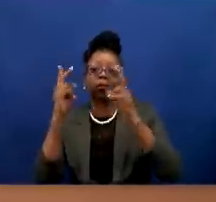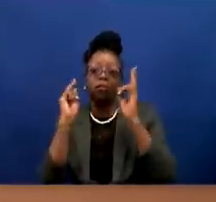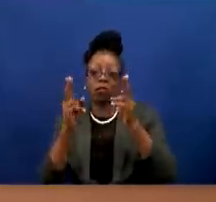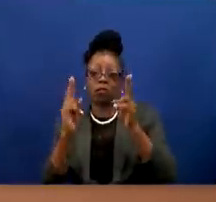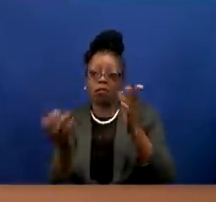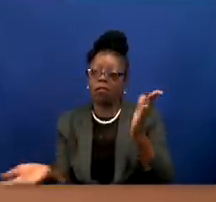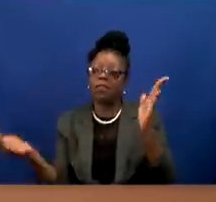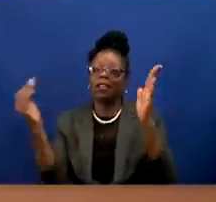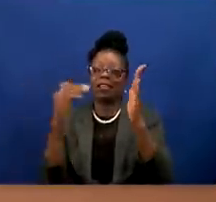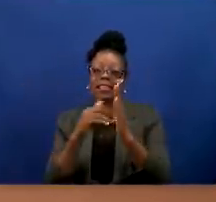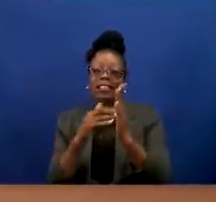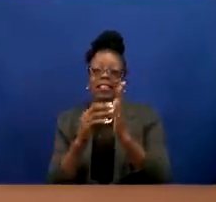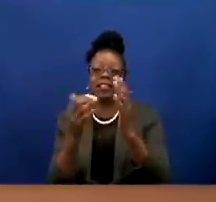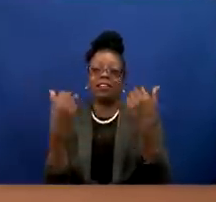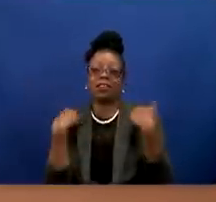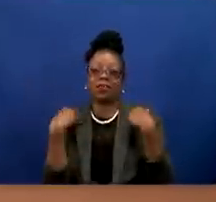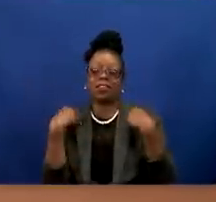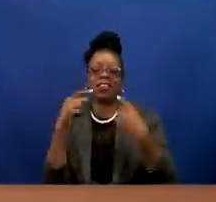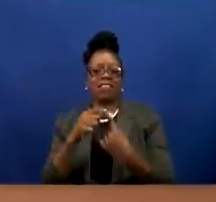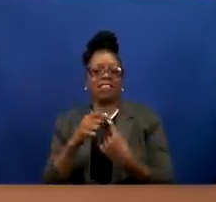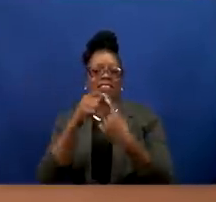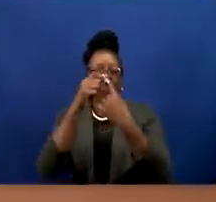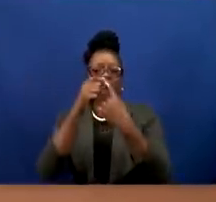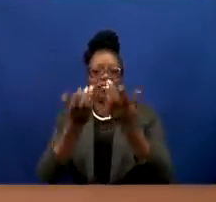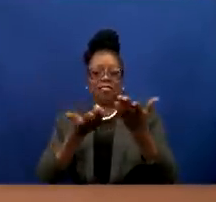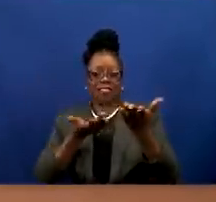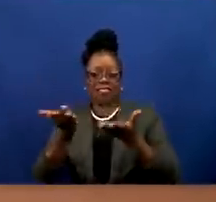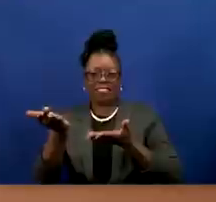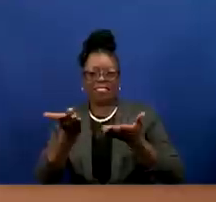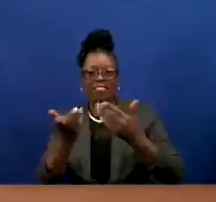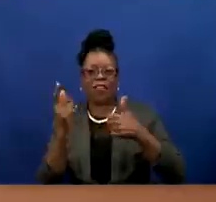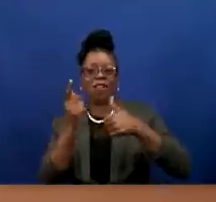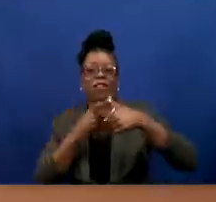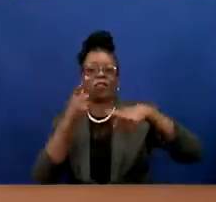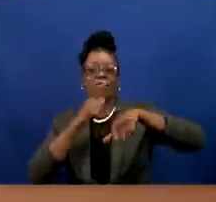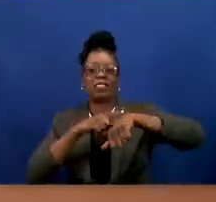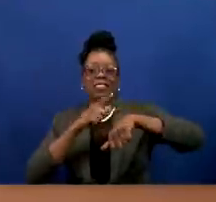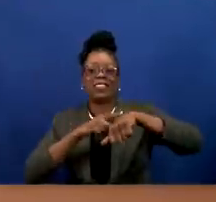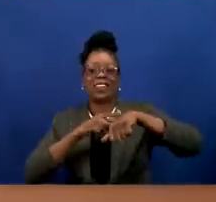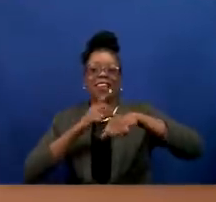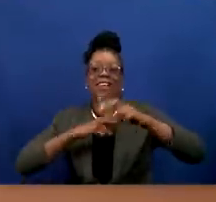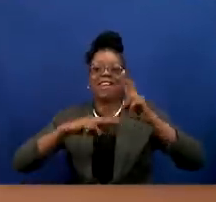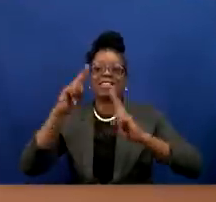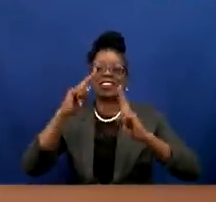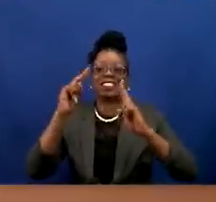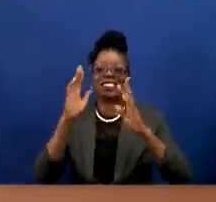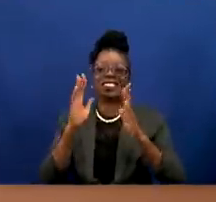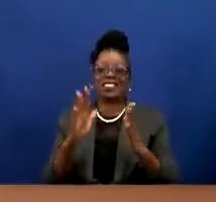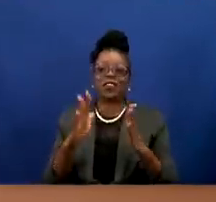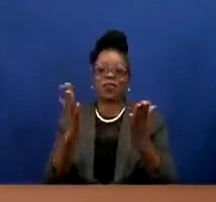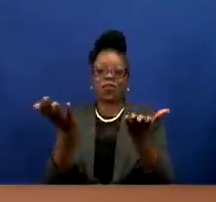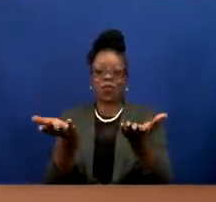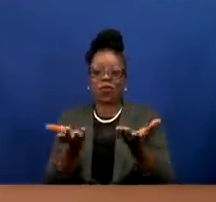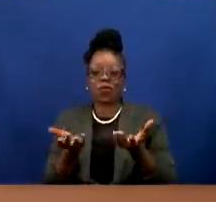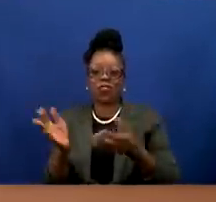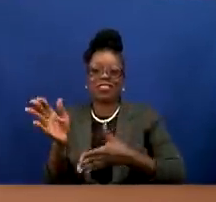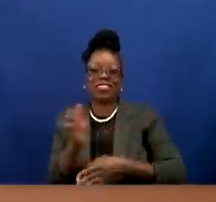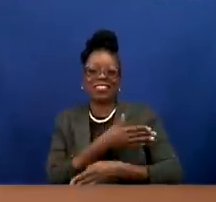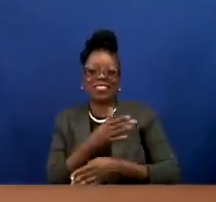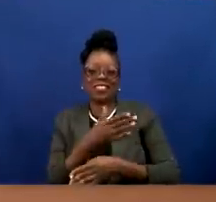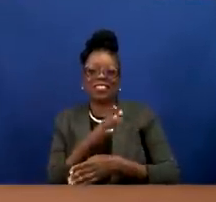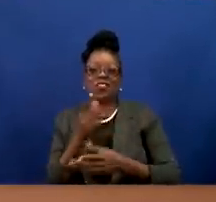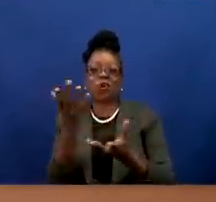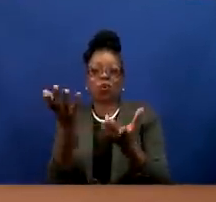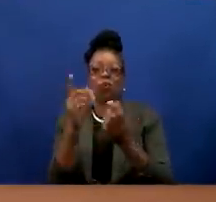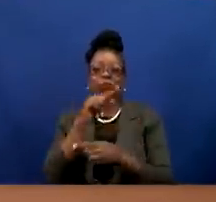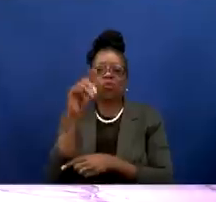you opportunity. We have a special selection for all of our first-time friends. We're going to serenade you just so you know that we welcome you, our sisters. We